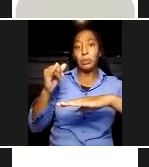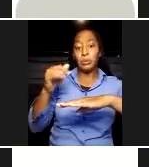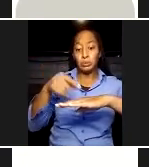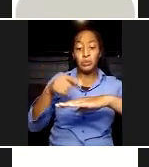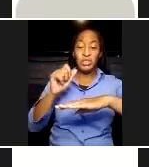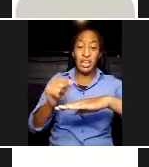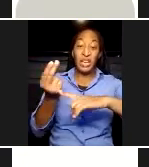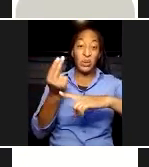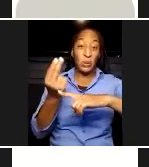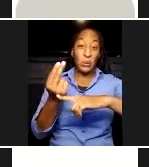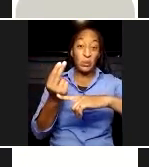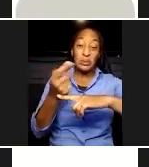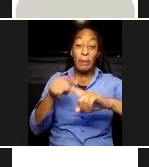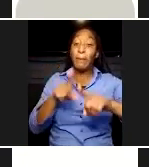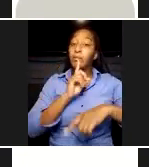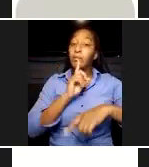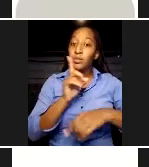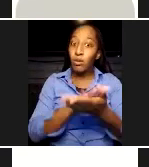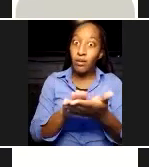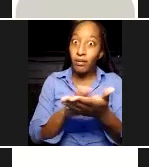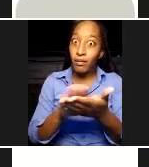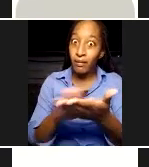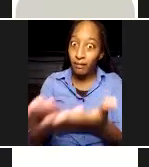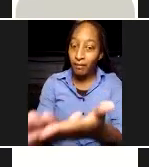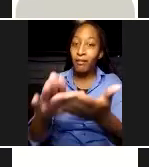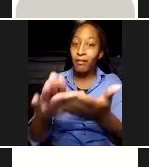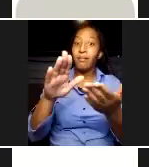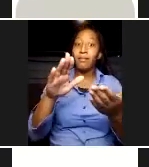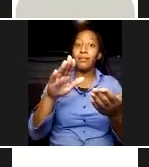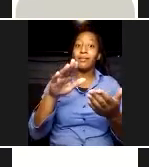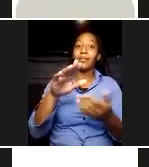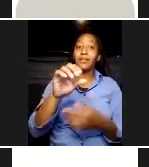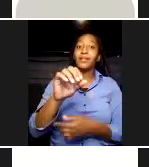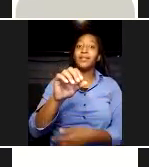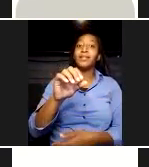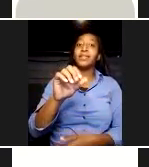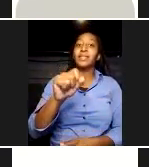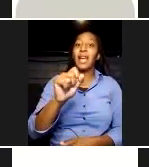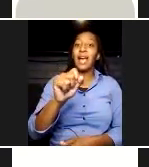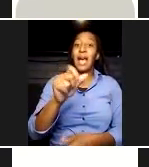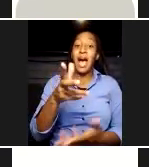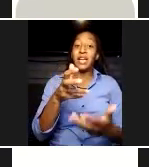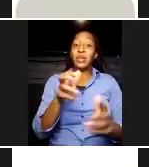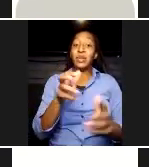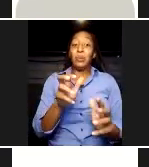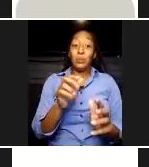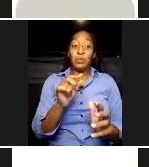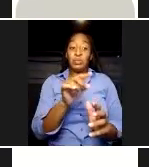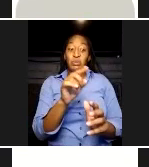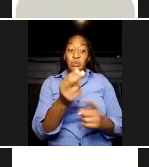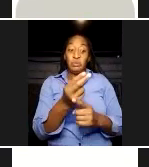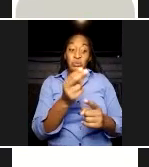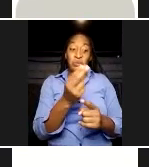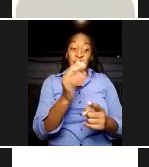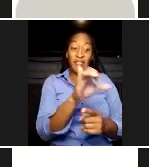don't want you working with something that's potentially um, germ filled. Uh,